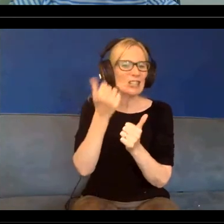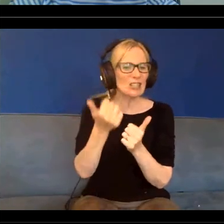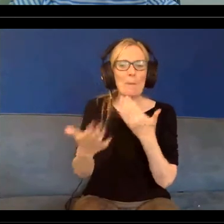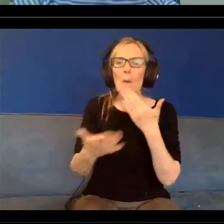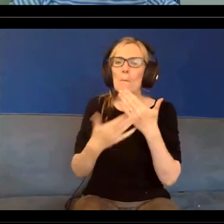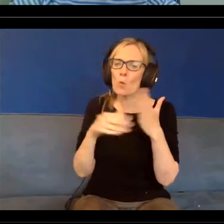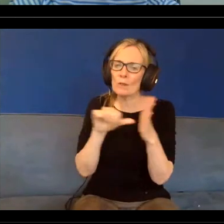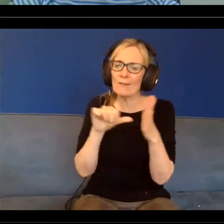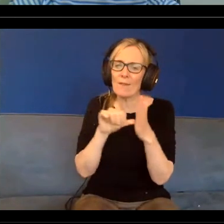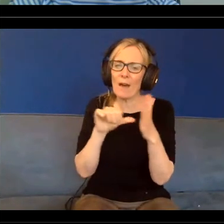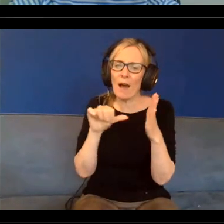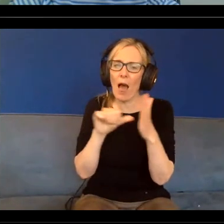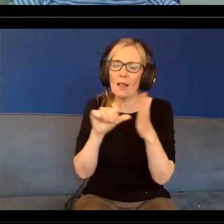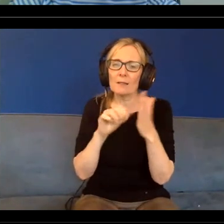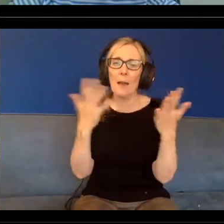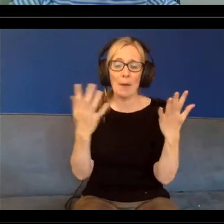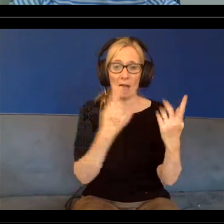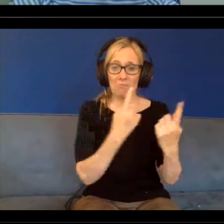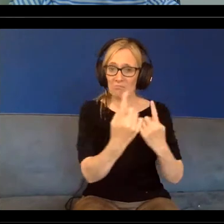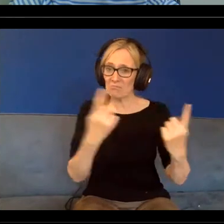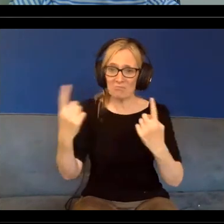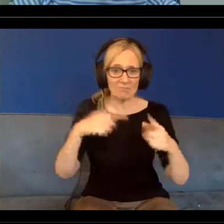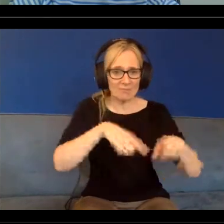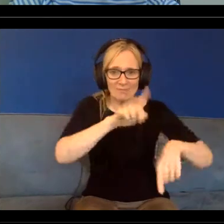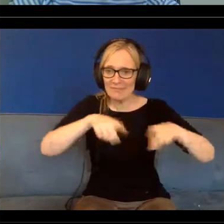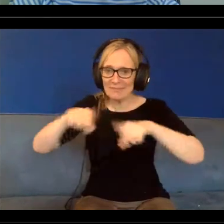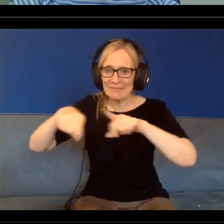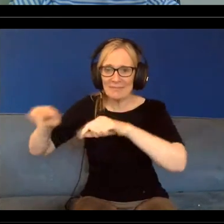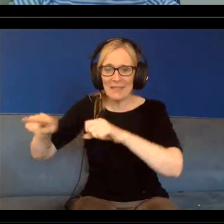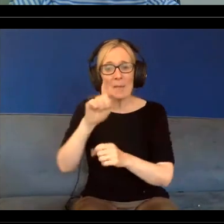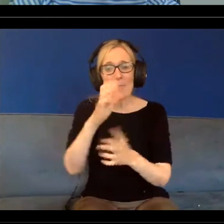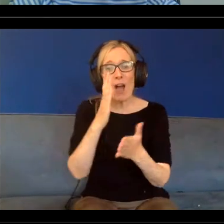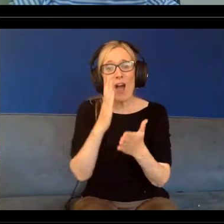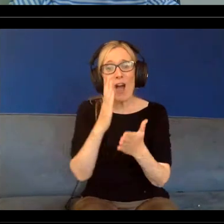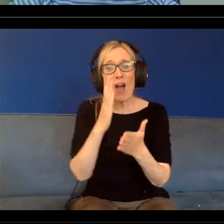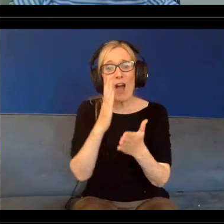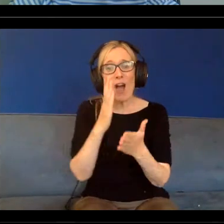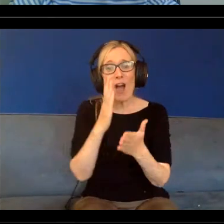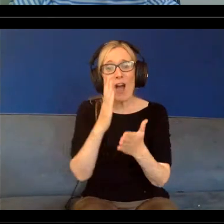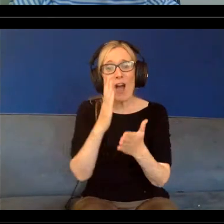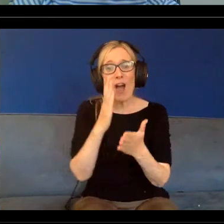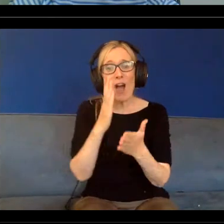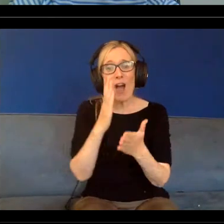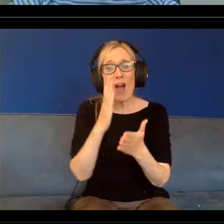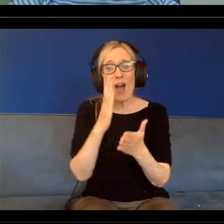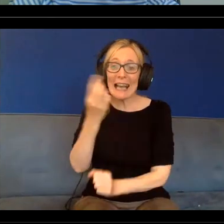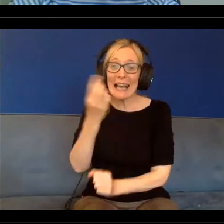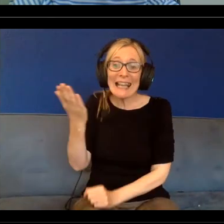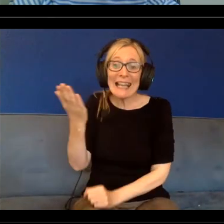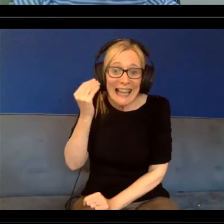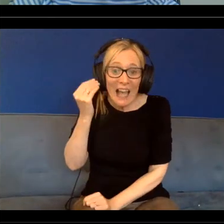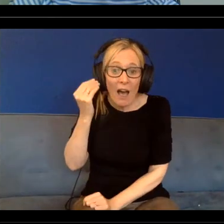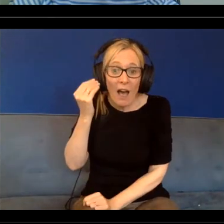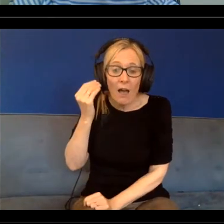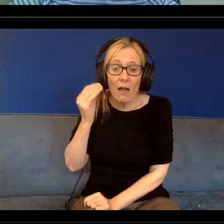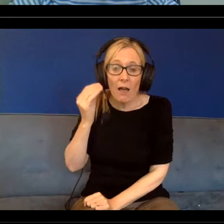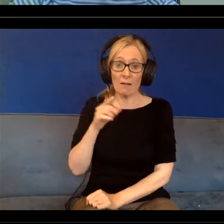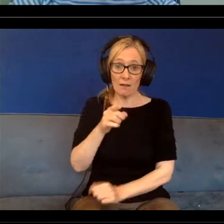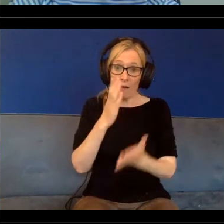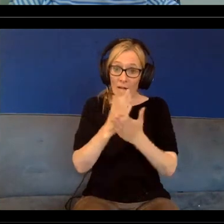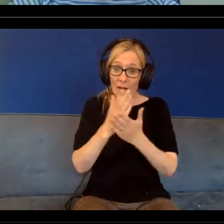challenging each to their own. But at the end of the day, it's about whether they're interested in wanting to learn a musical instrument and make a